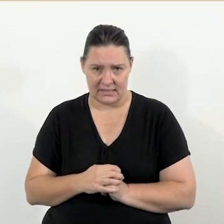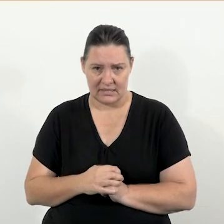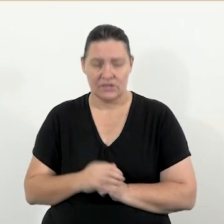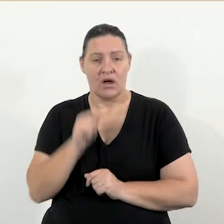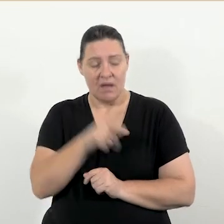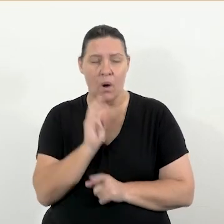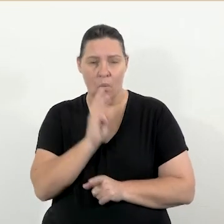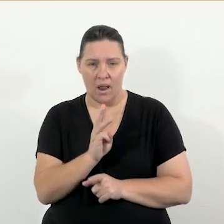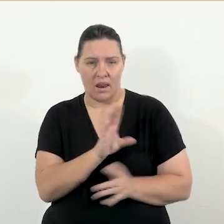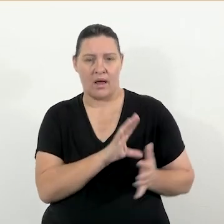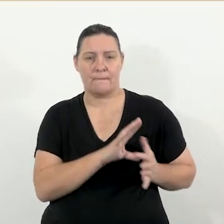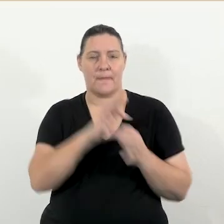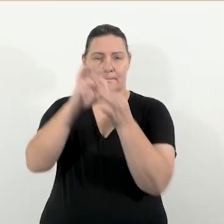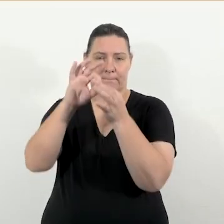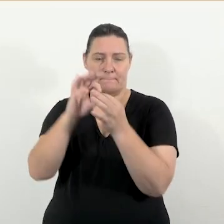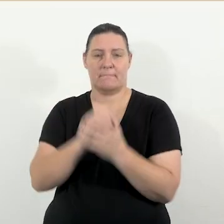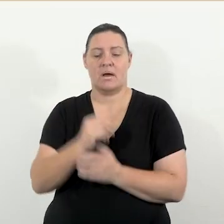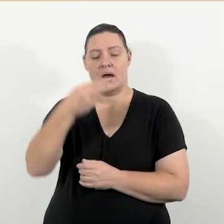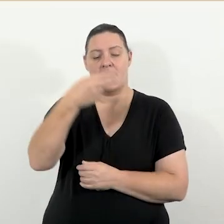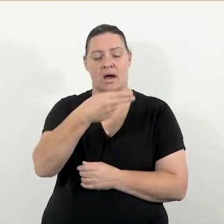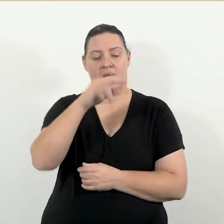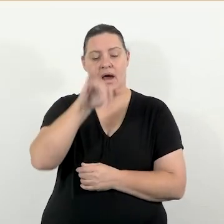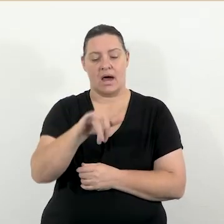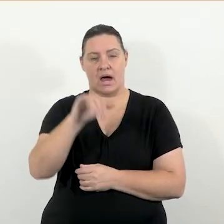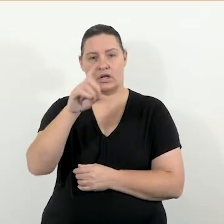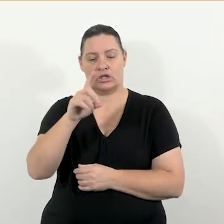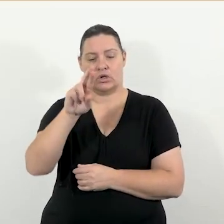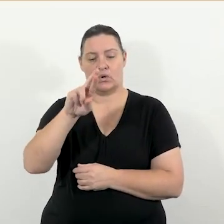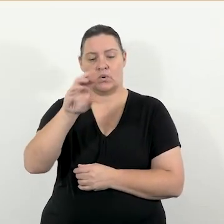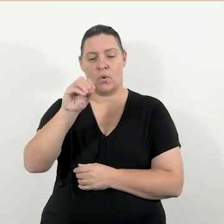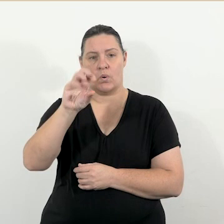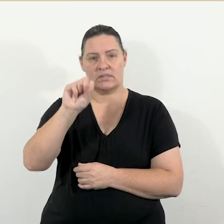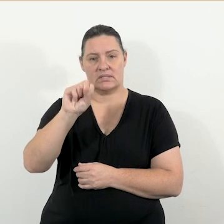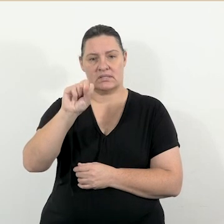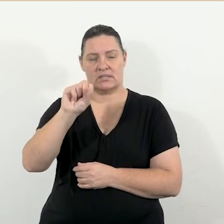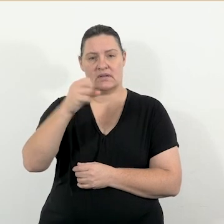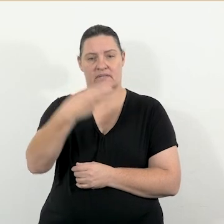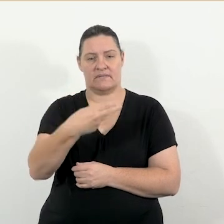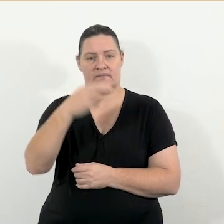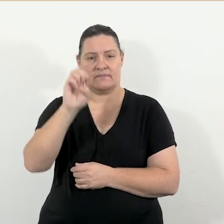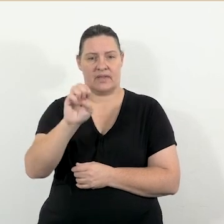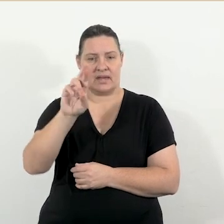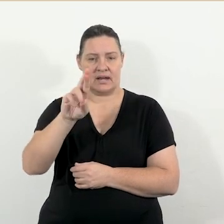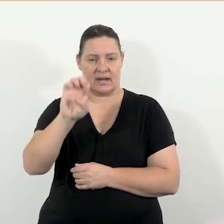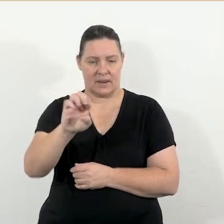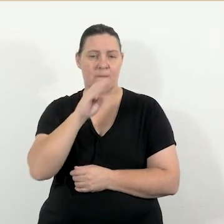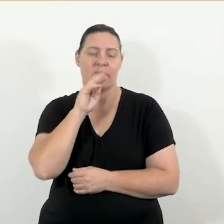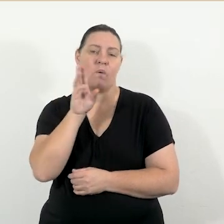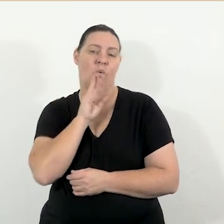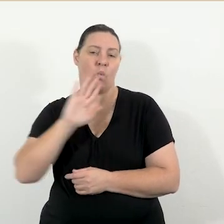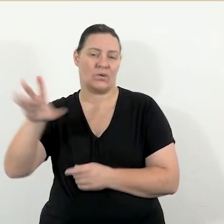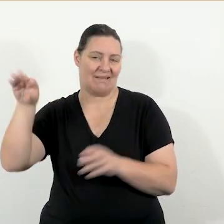to interact with our hydrosphere. Remember, where we see water, we see the